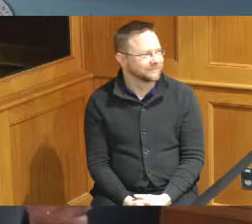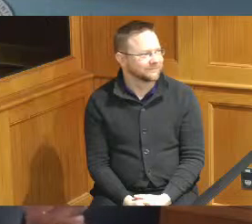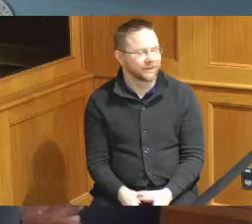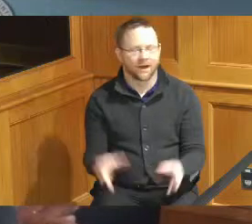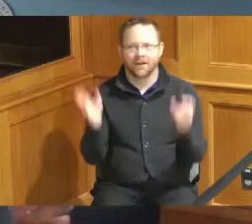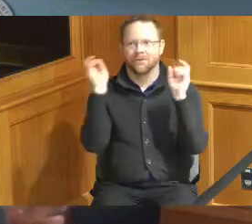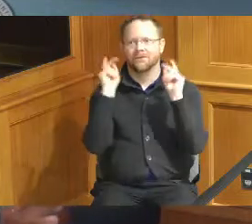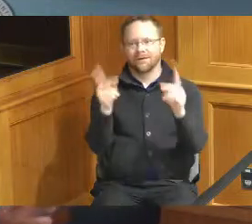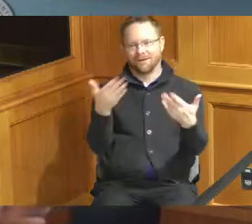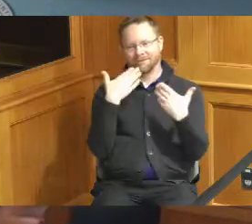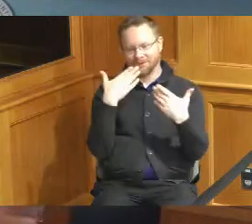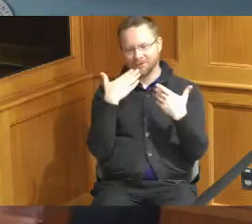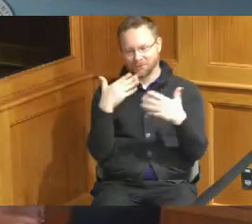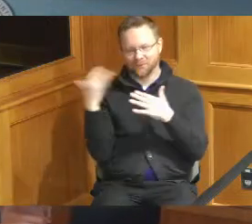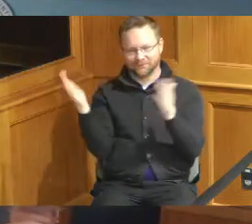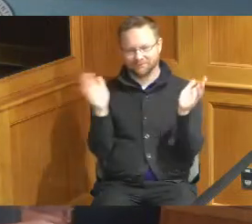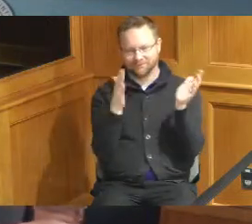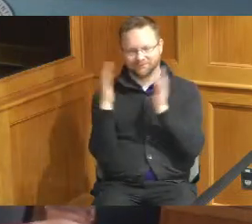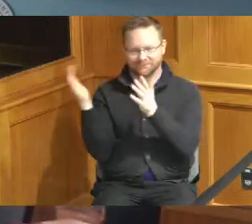Okay.